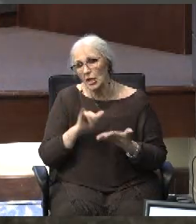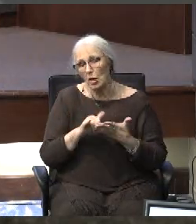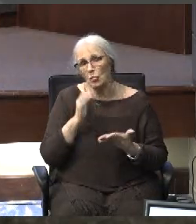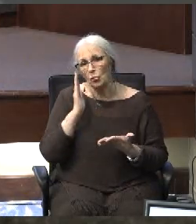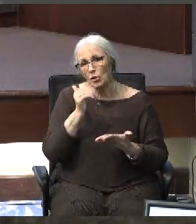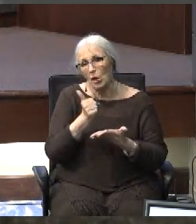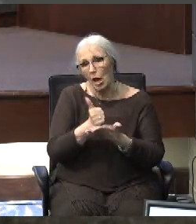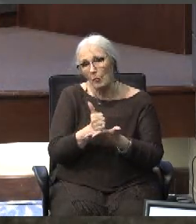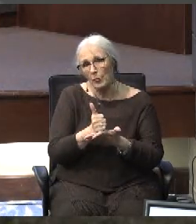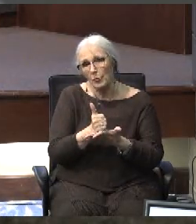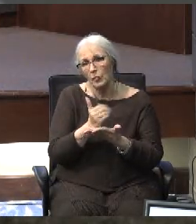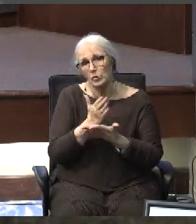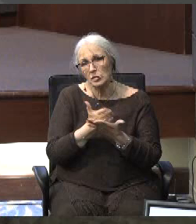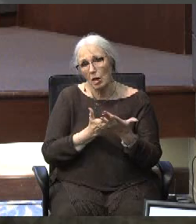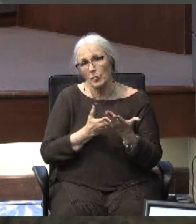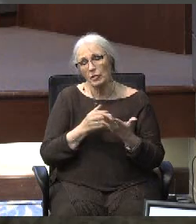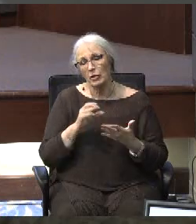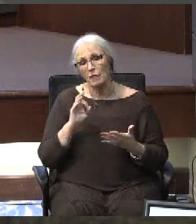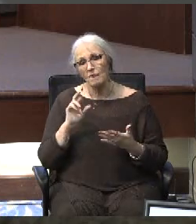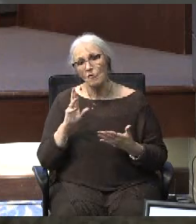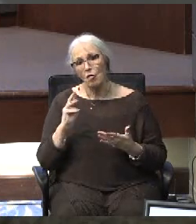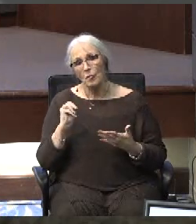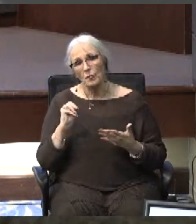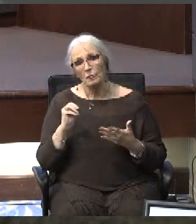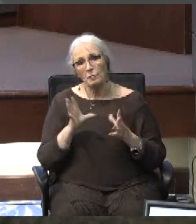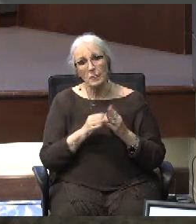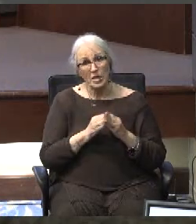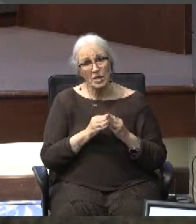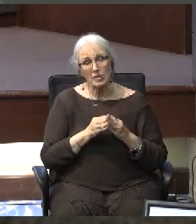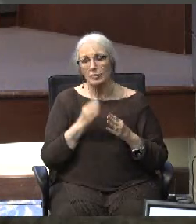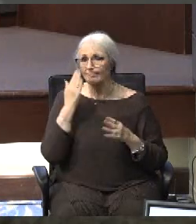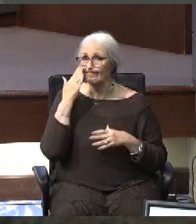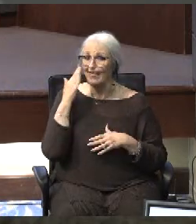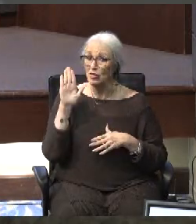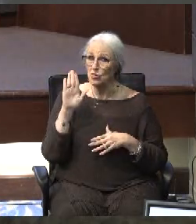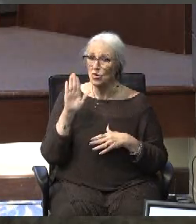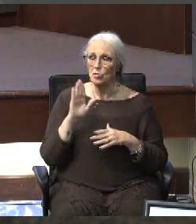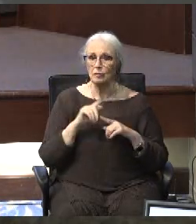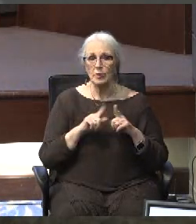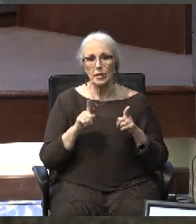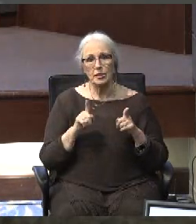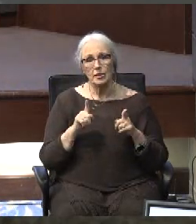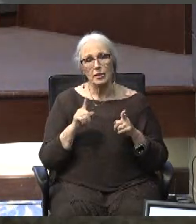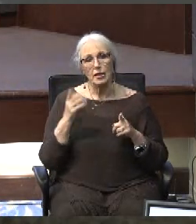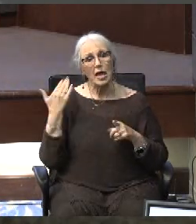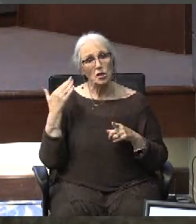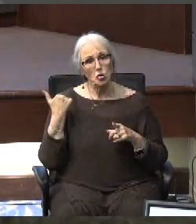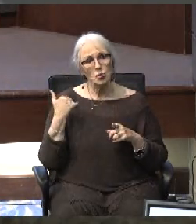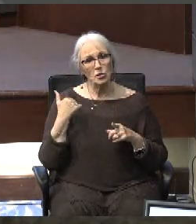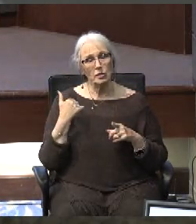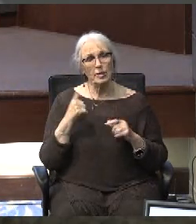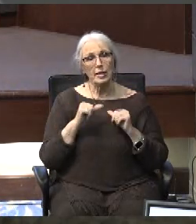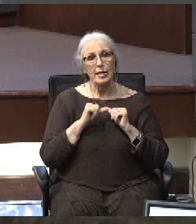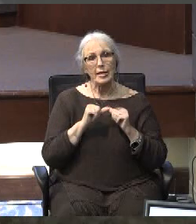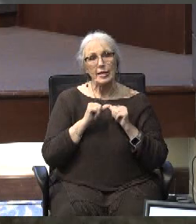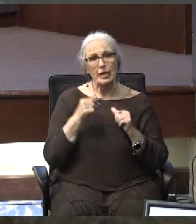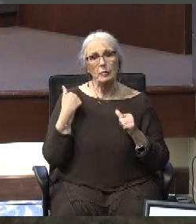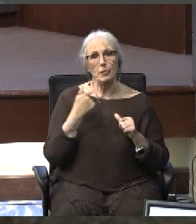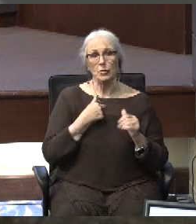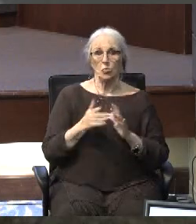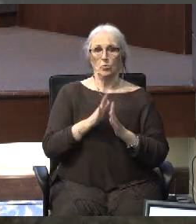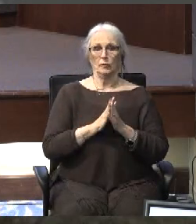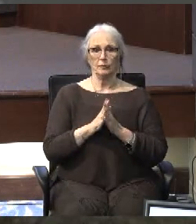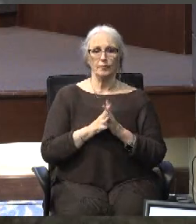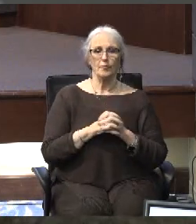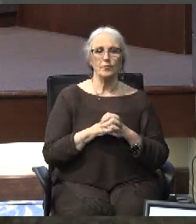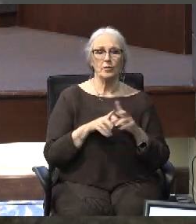know, in some of the quorum meetings, I don't know, but that used to keep us on our toes as to, you